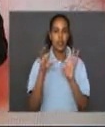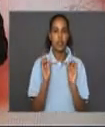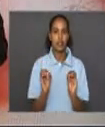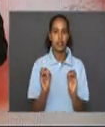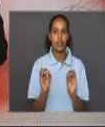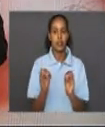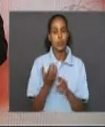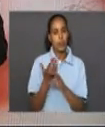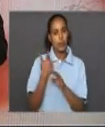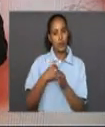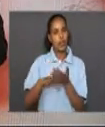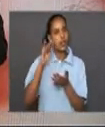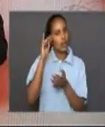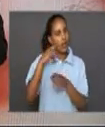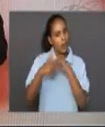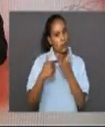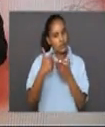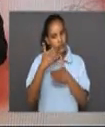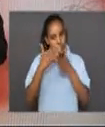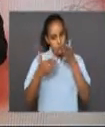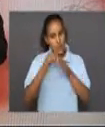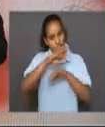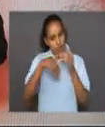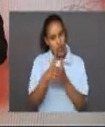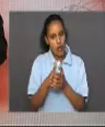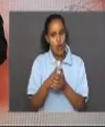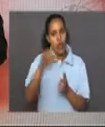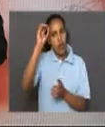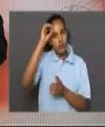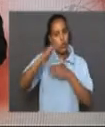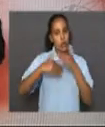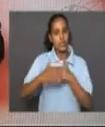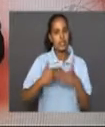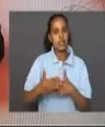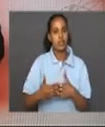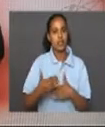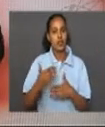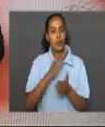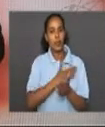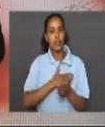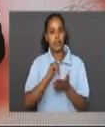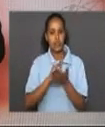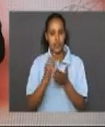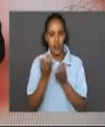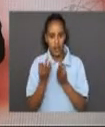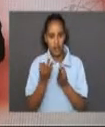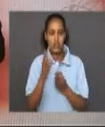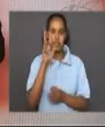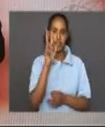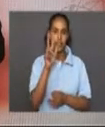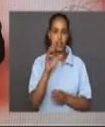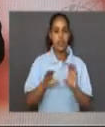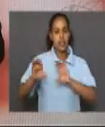Students, before we learn about the steps involved in Ostwald's process, please describe